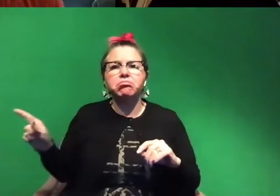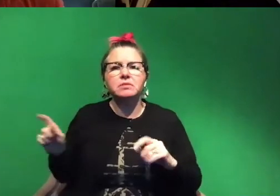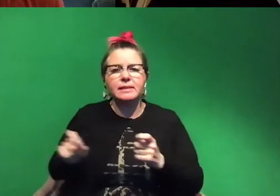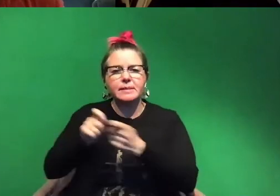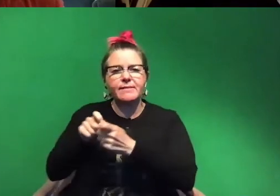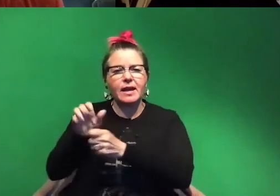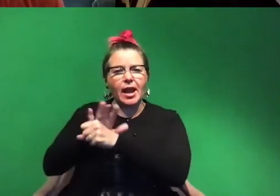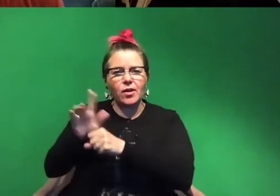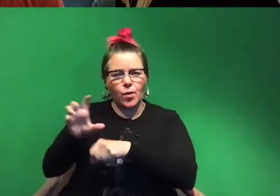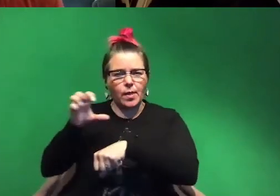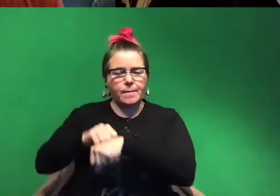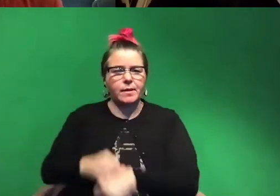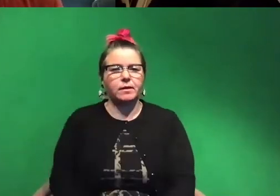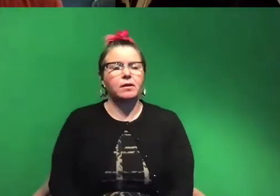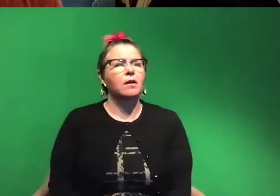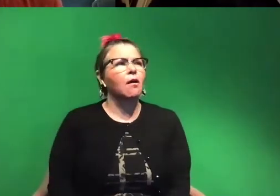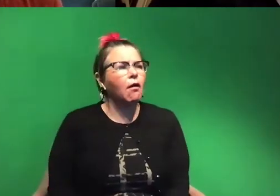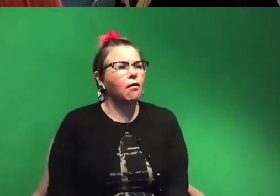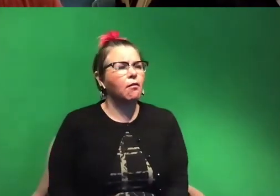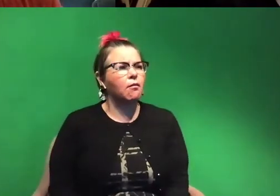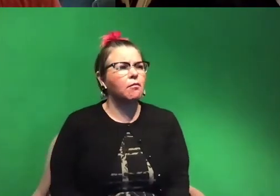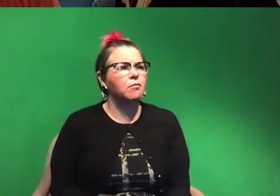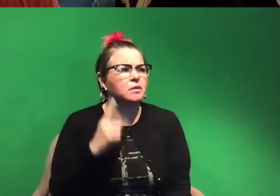that they're bitten. Oh, sounds good.